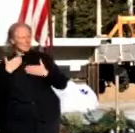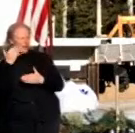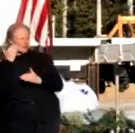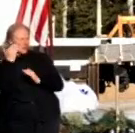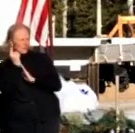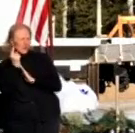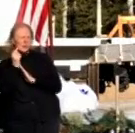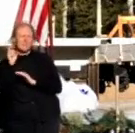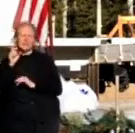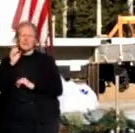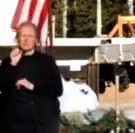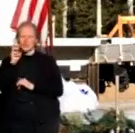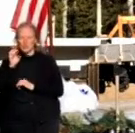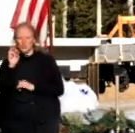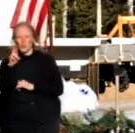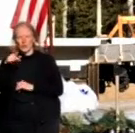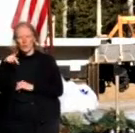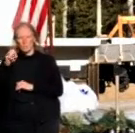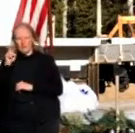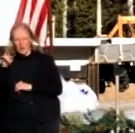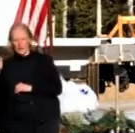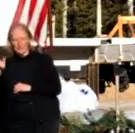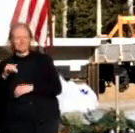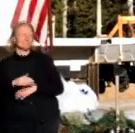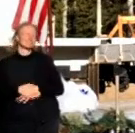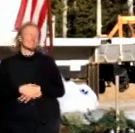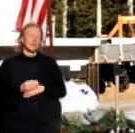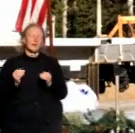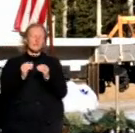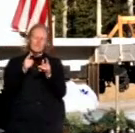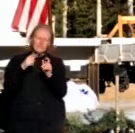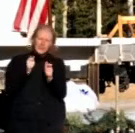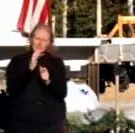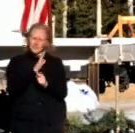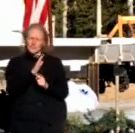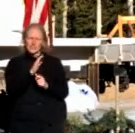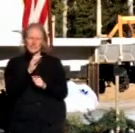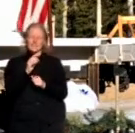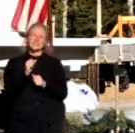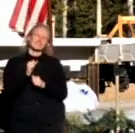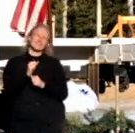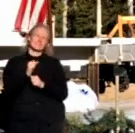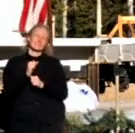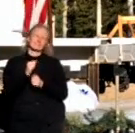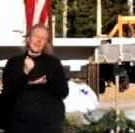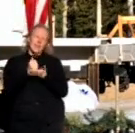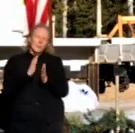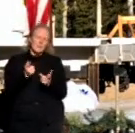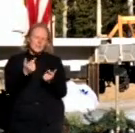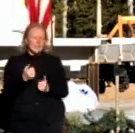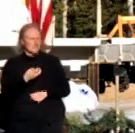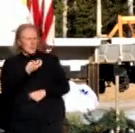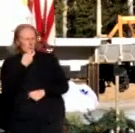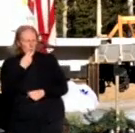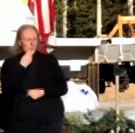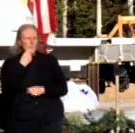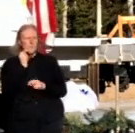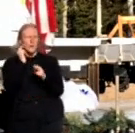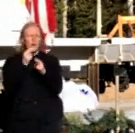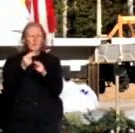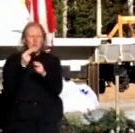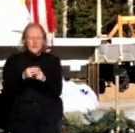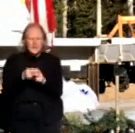he must be Sawyer Perry. More rapid than eagles his swampers they came, and he whistled and shouted and called